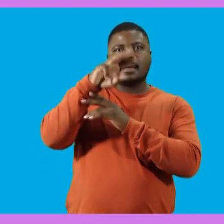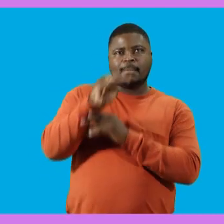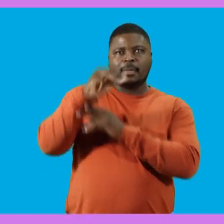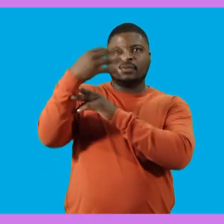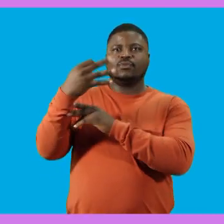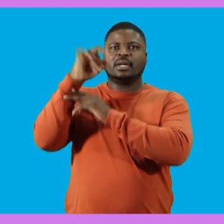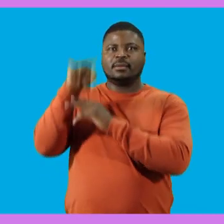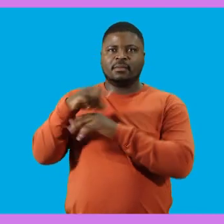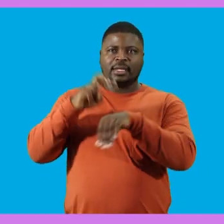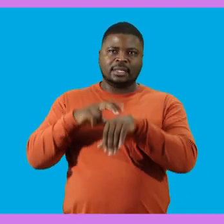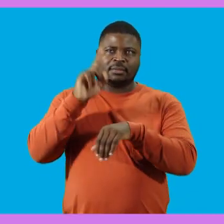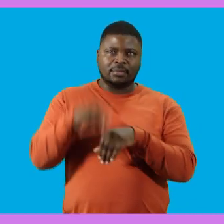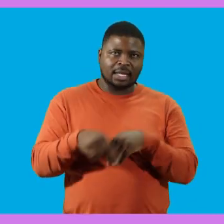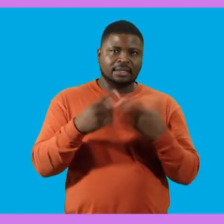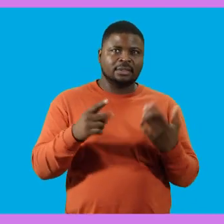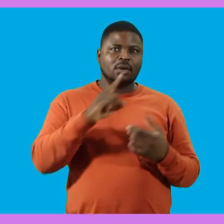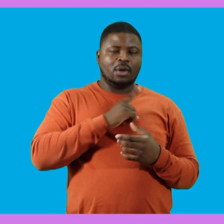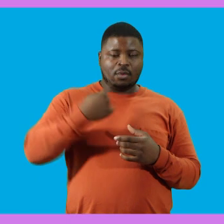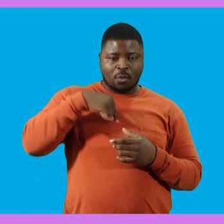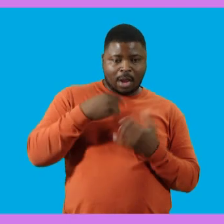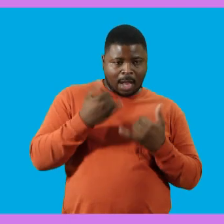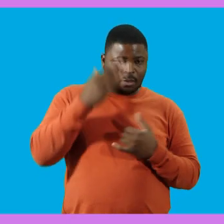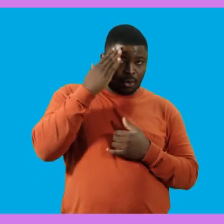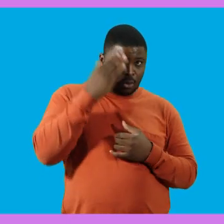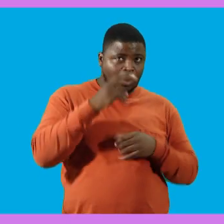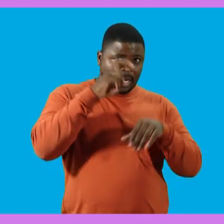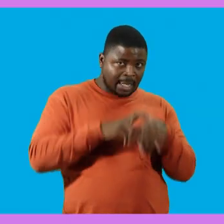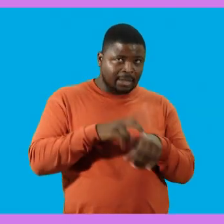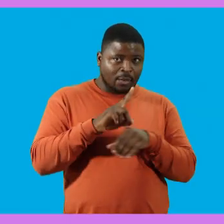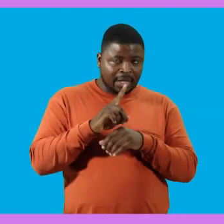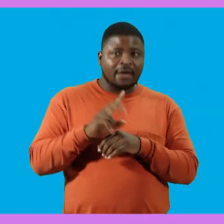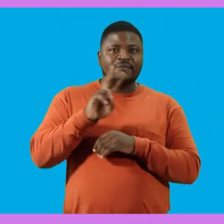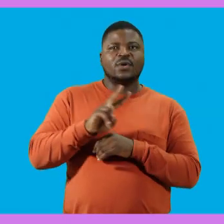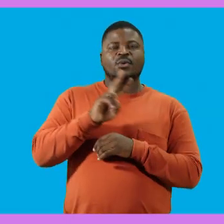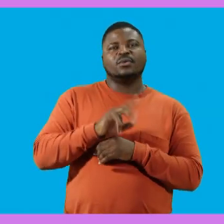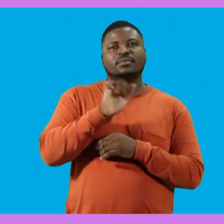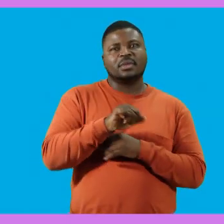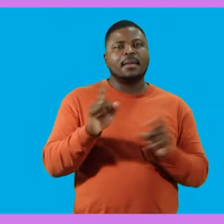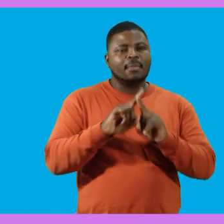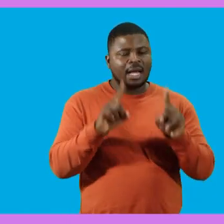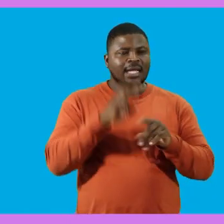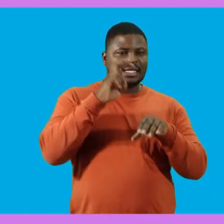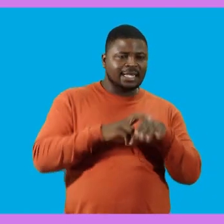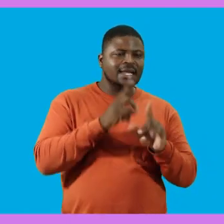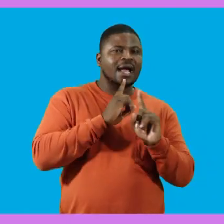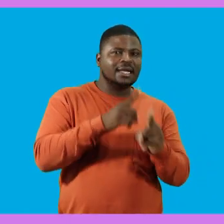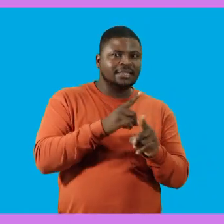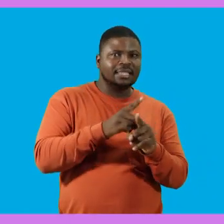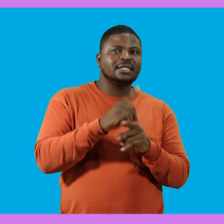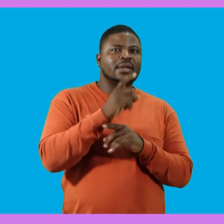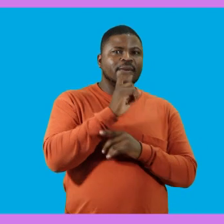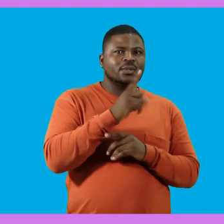now we know it's going to be the volume. But they want the answer in cubic